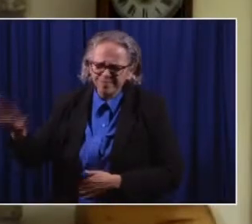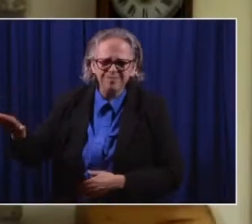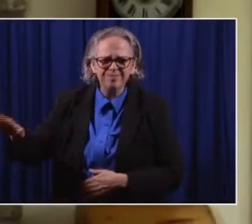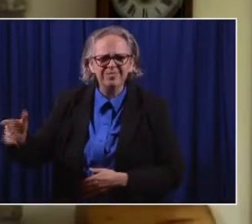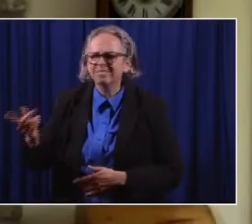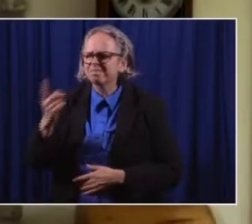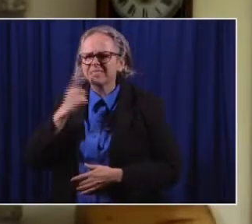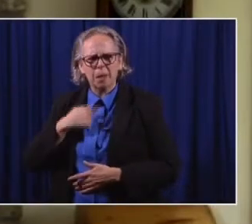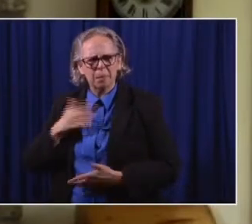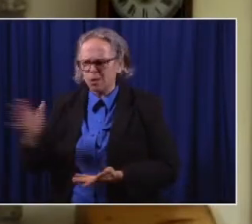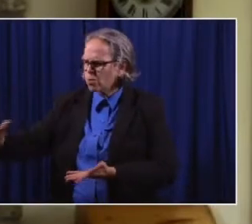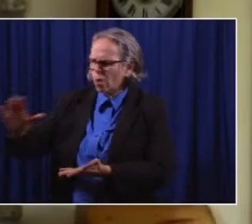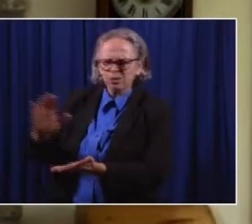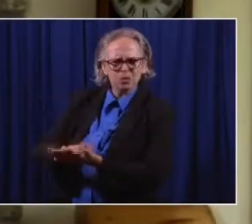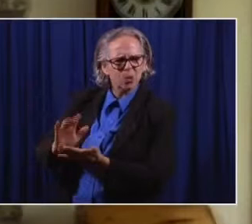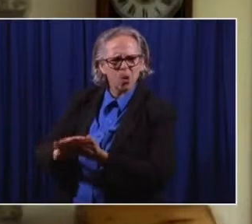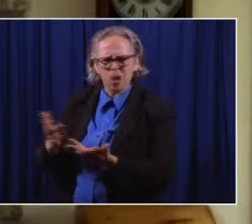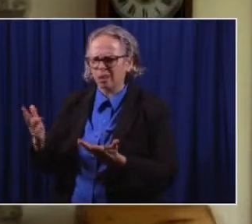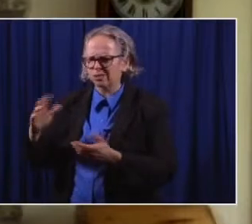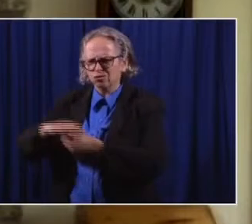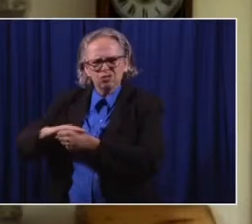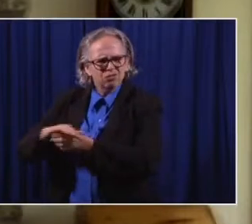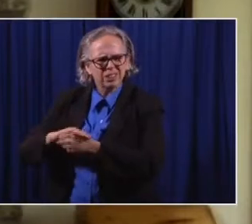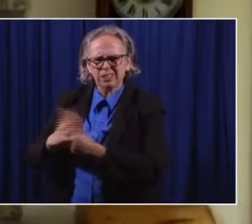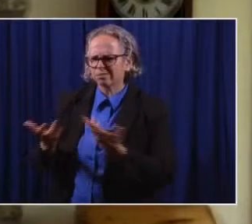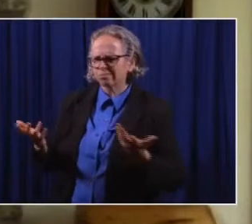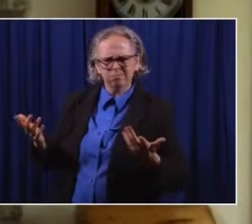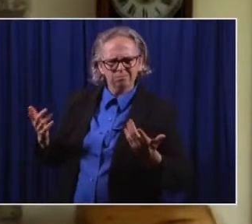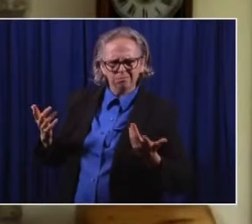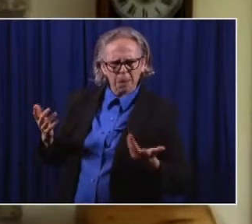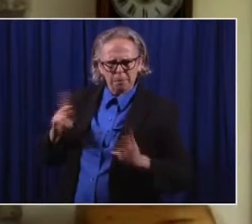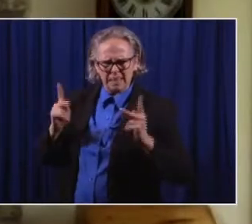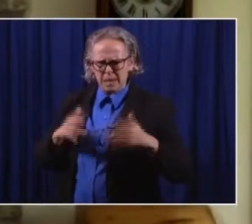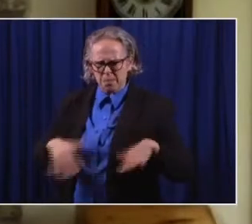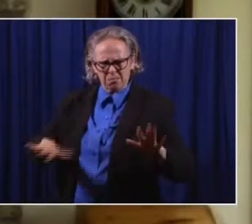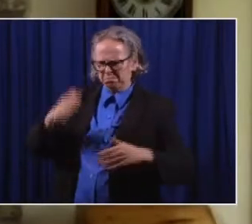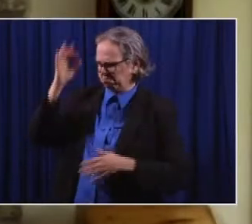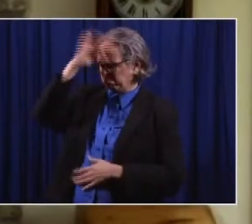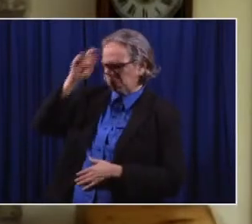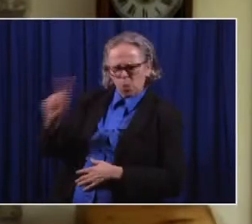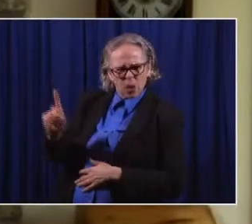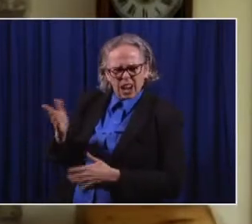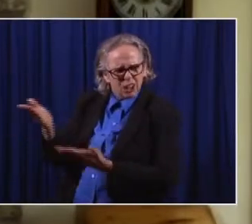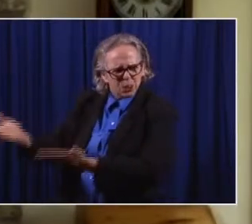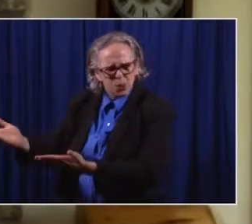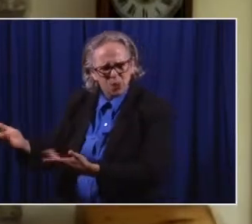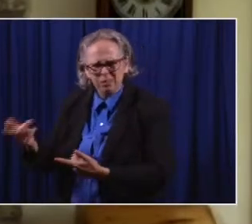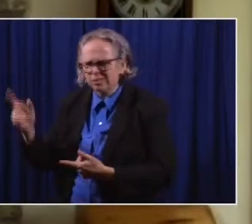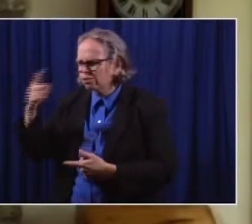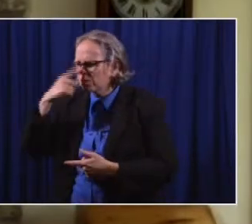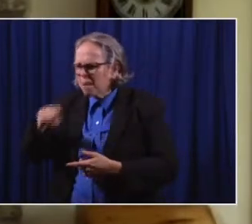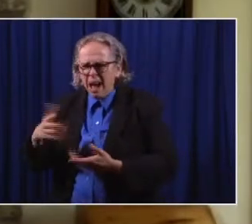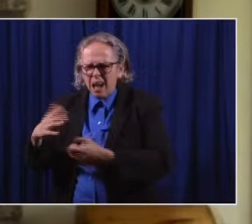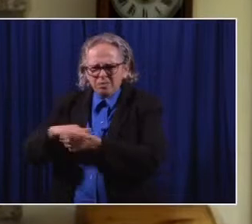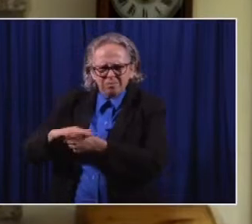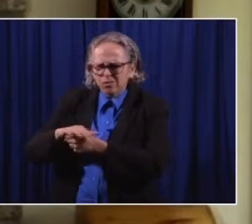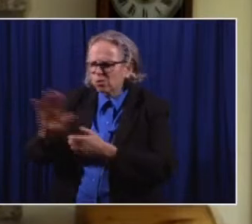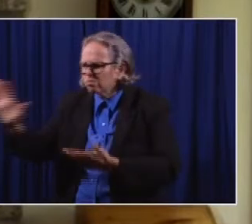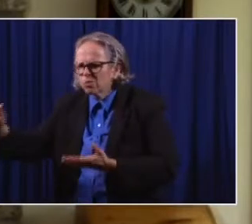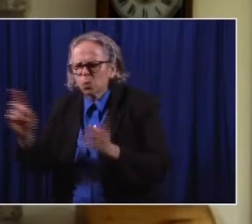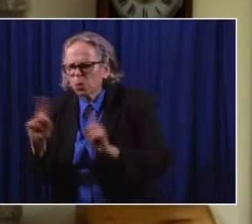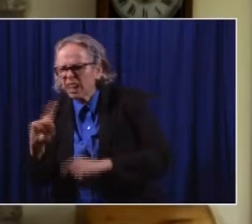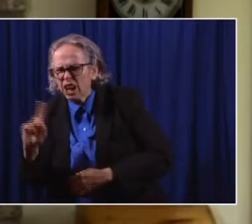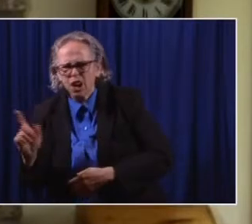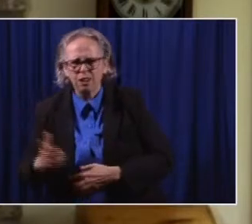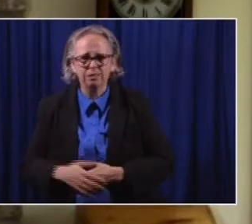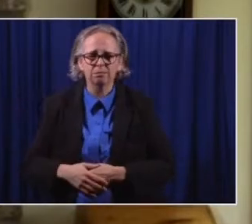your school district. And for people who don't know Barberton, tell me about the district. And then kind of tell us how you're